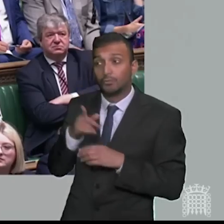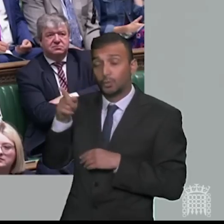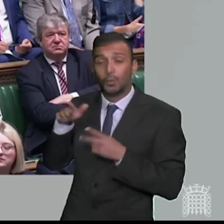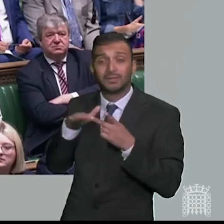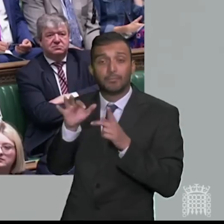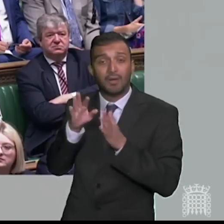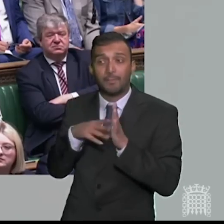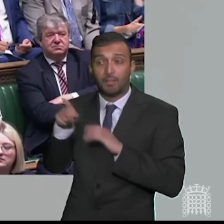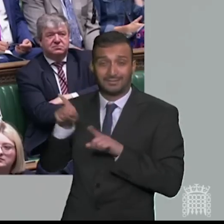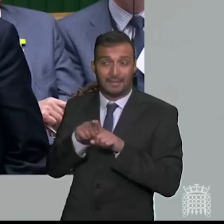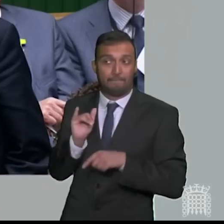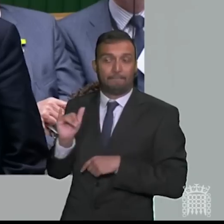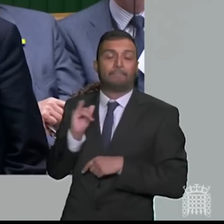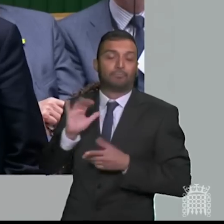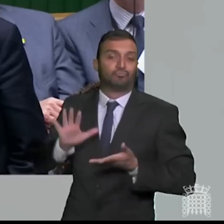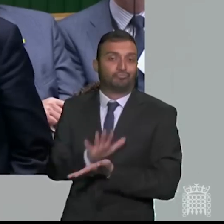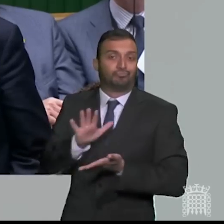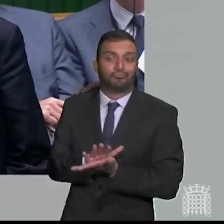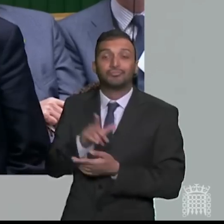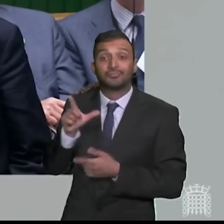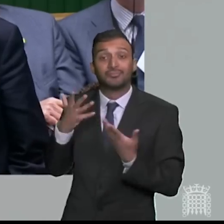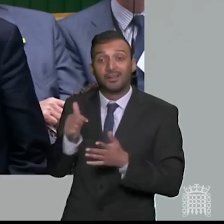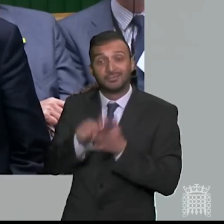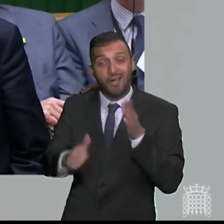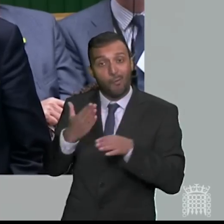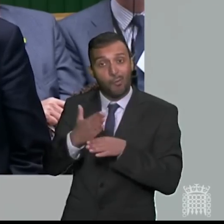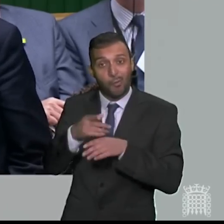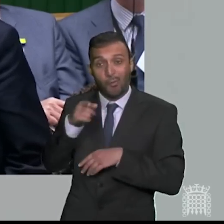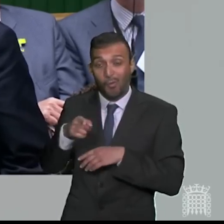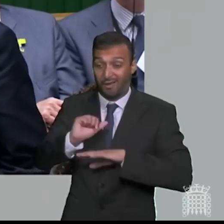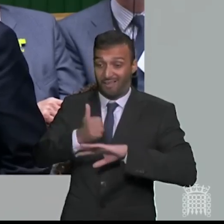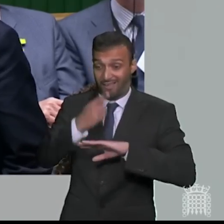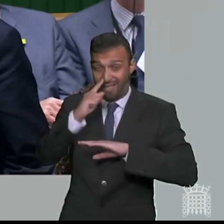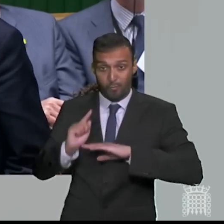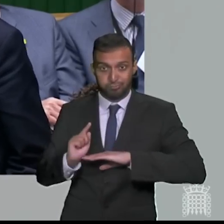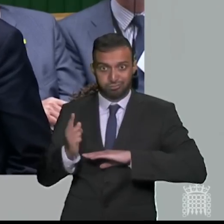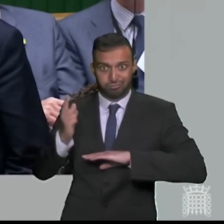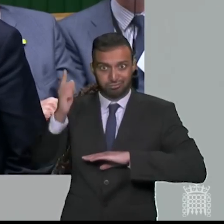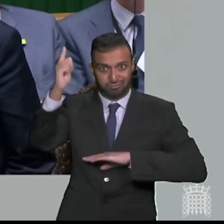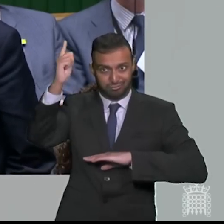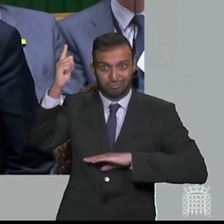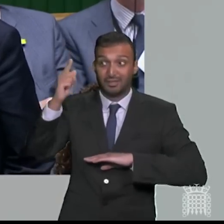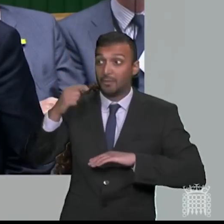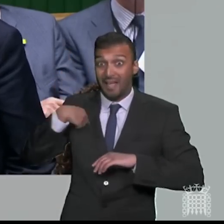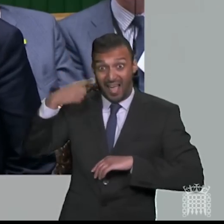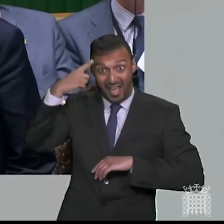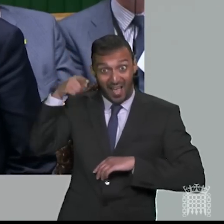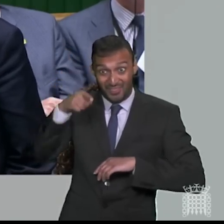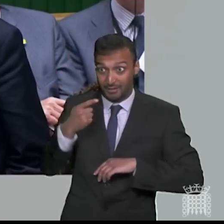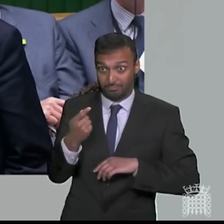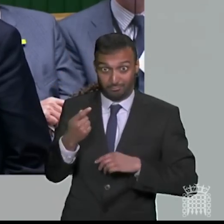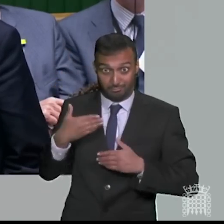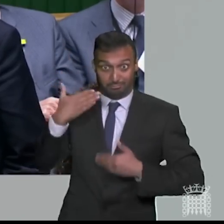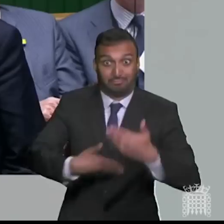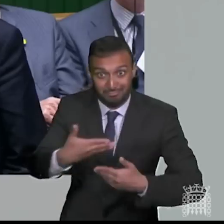as pleased as I am that work is well underway to construct the southern spaceport. In fact, it is ahead of schedule. Recently, the